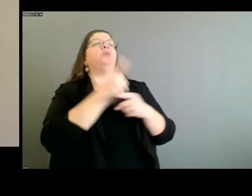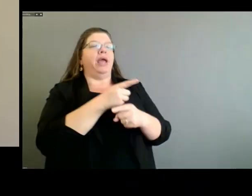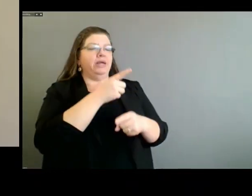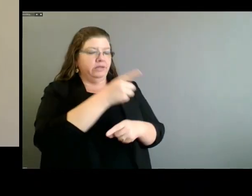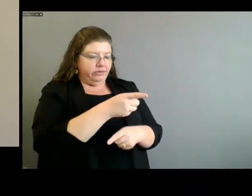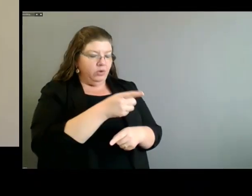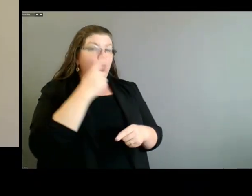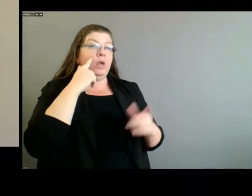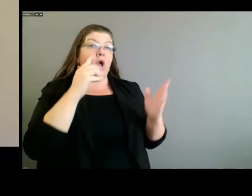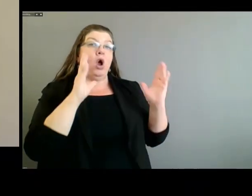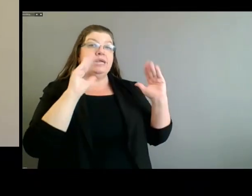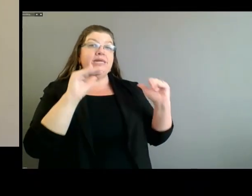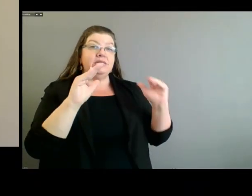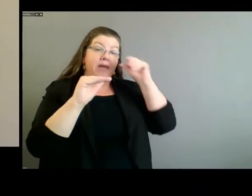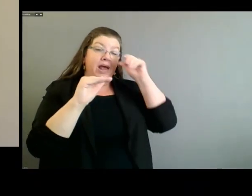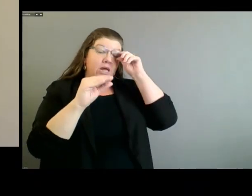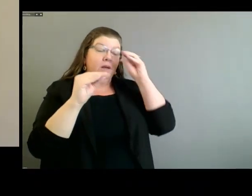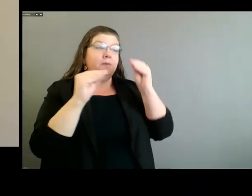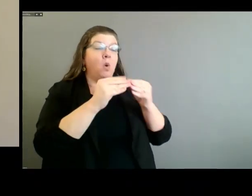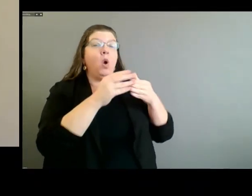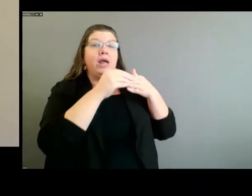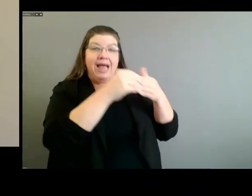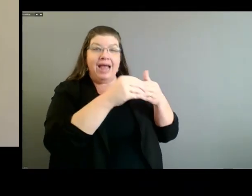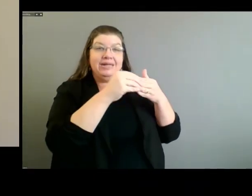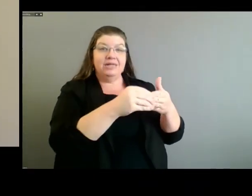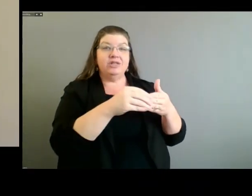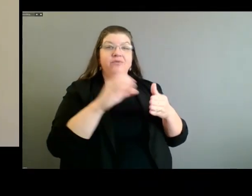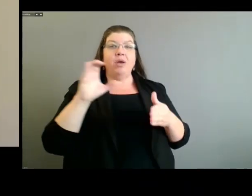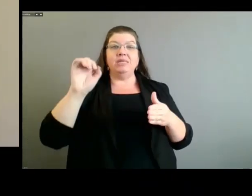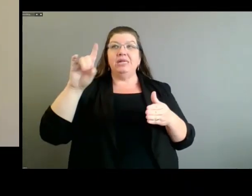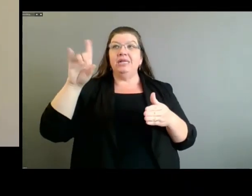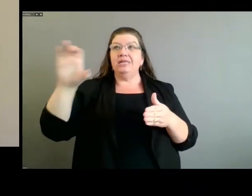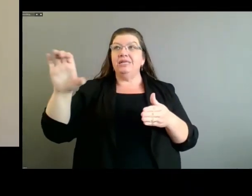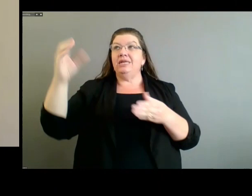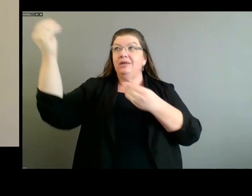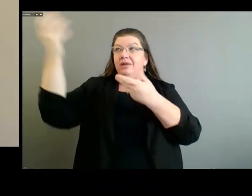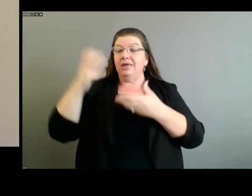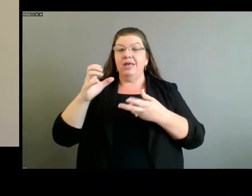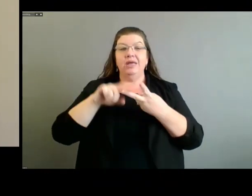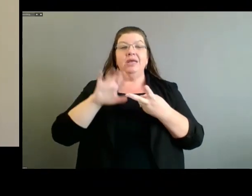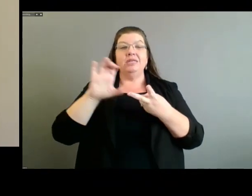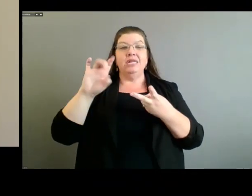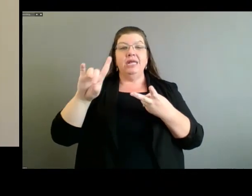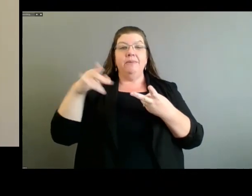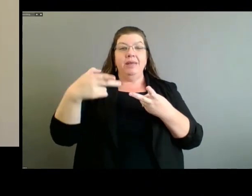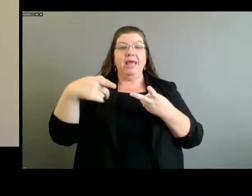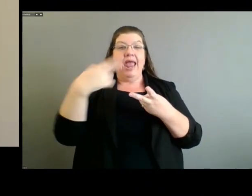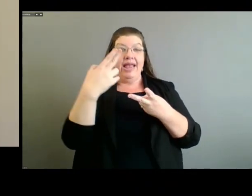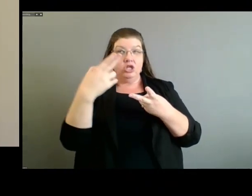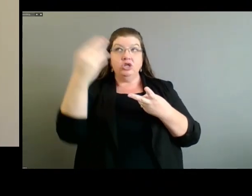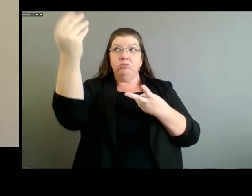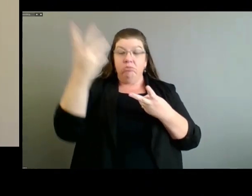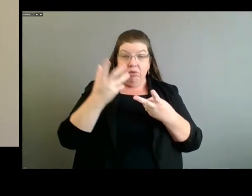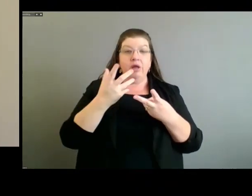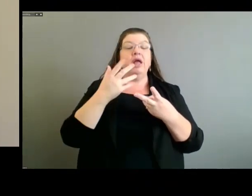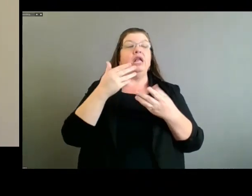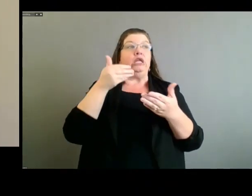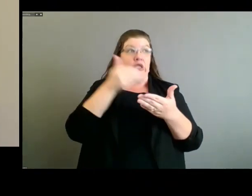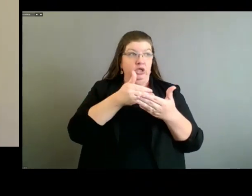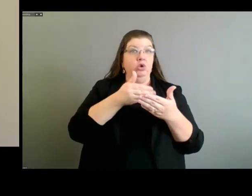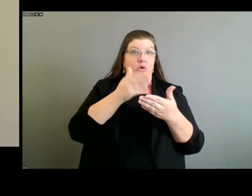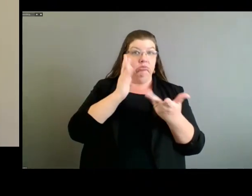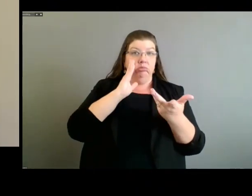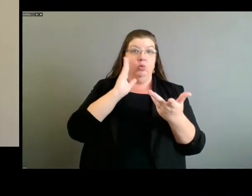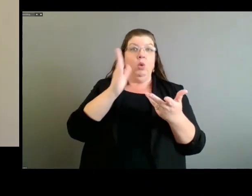are anticipating more guidance coming from the CDC and CDPH in the very near future.